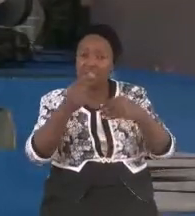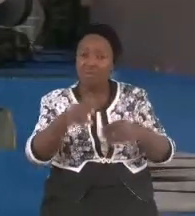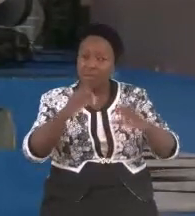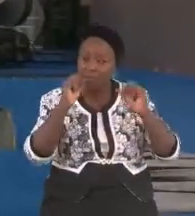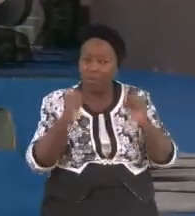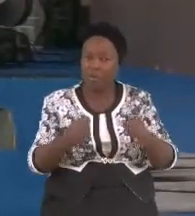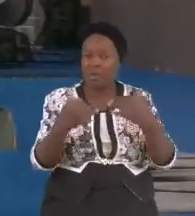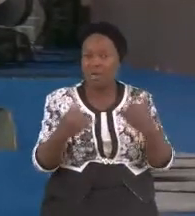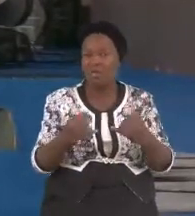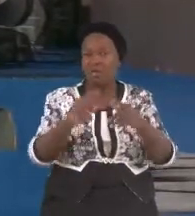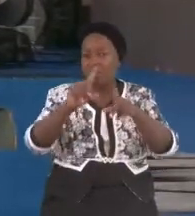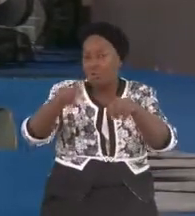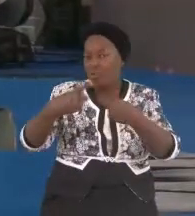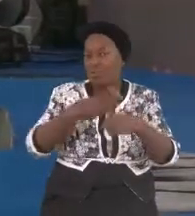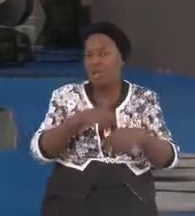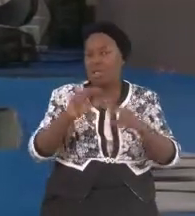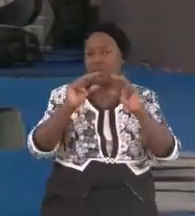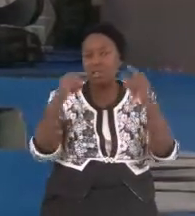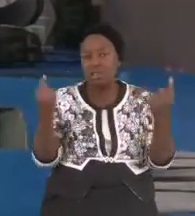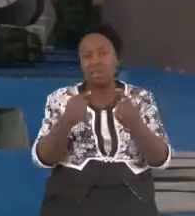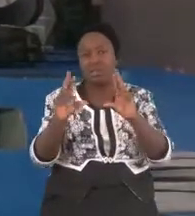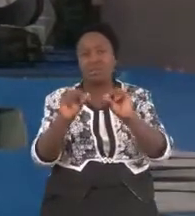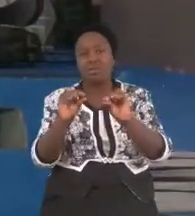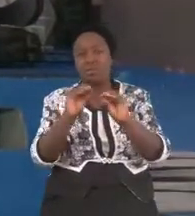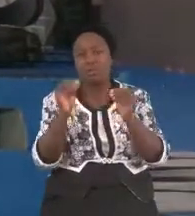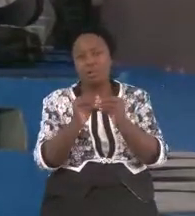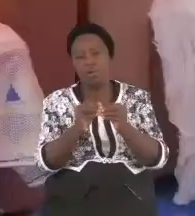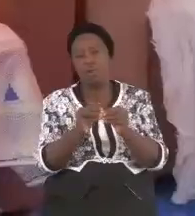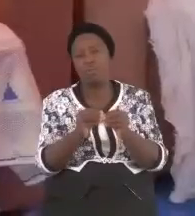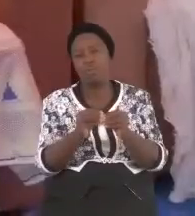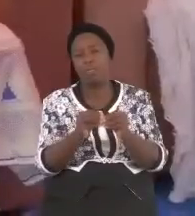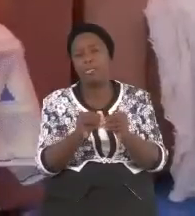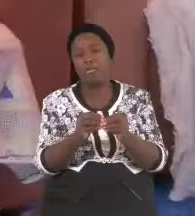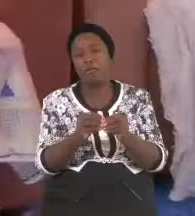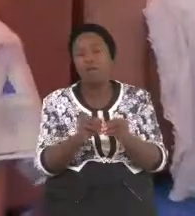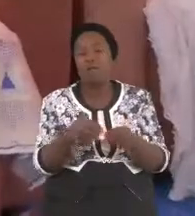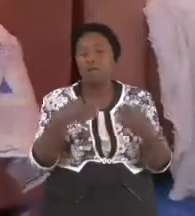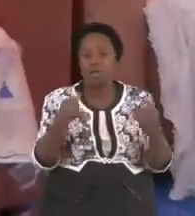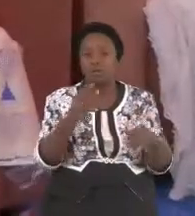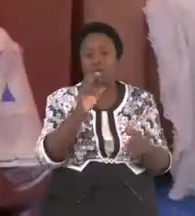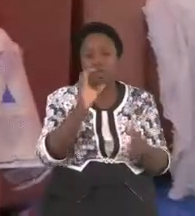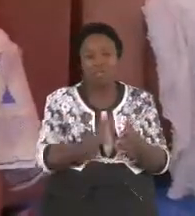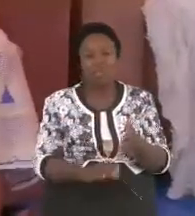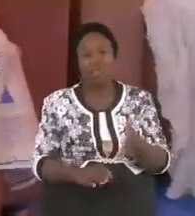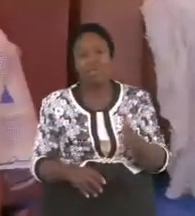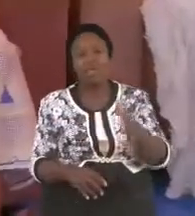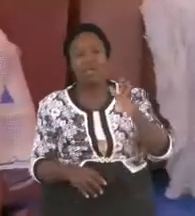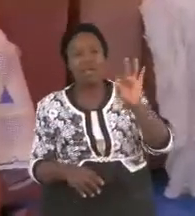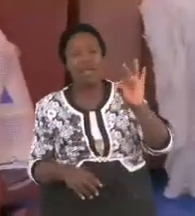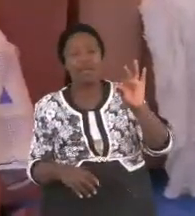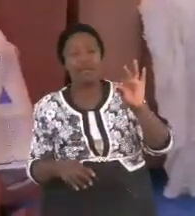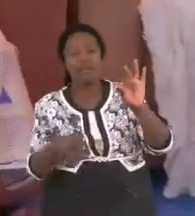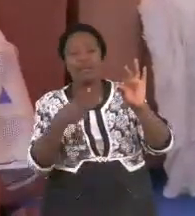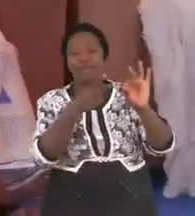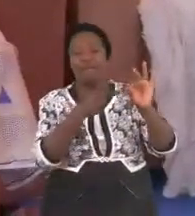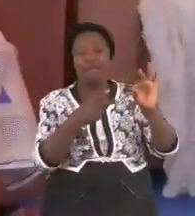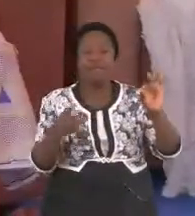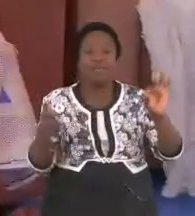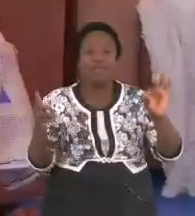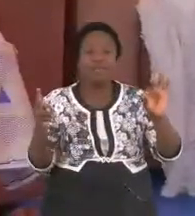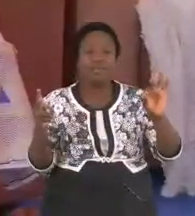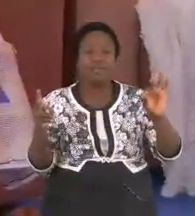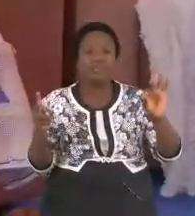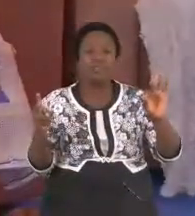sin no more. We're looking at chapter 9. I'm reading from verse 6. Chapter 9. We're looking at verse